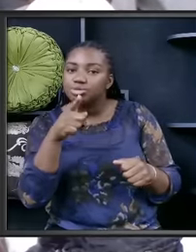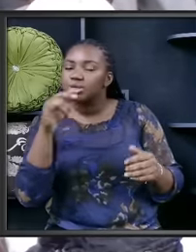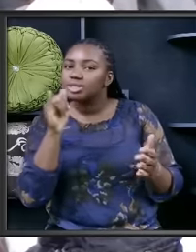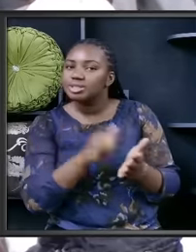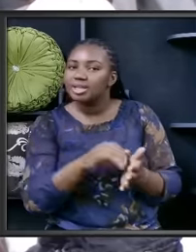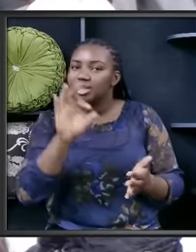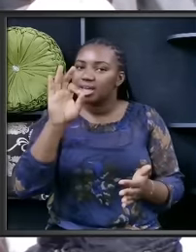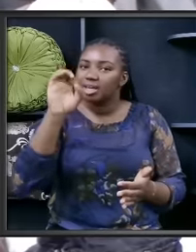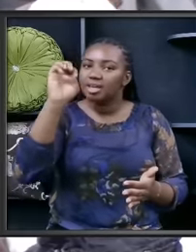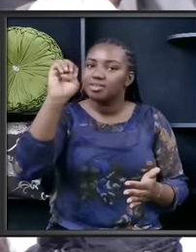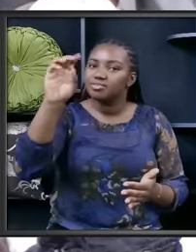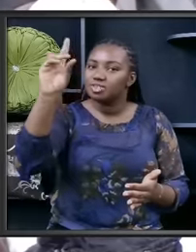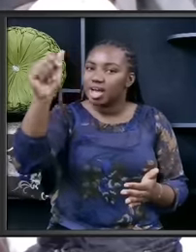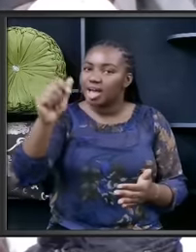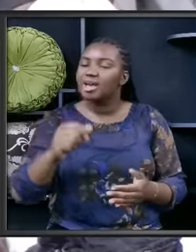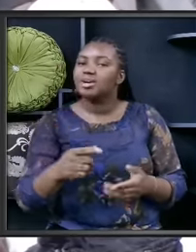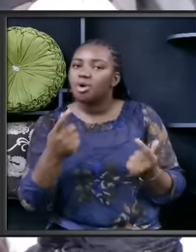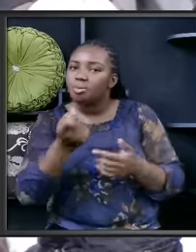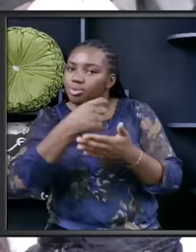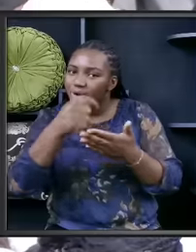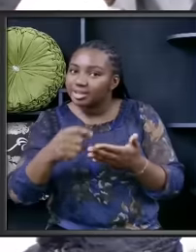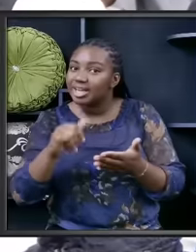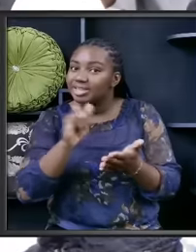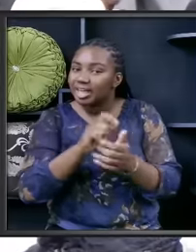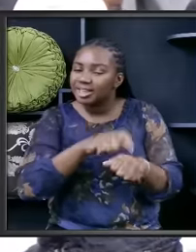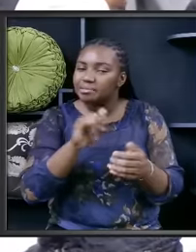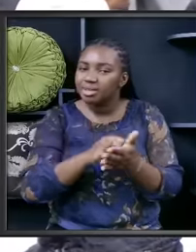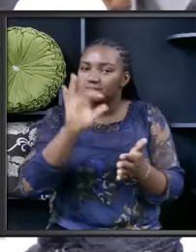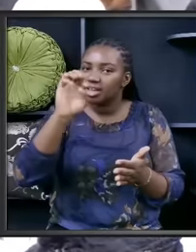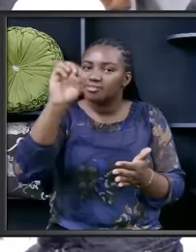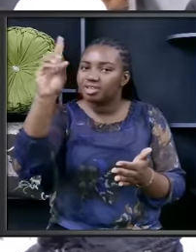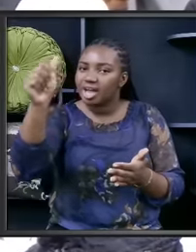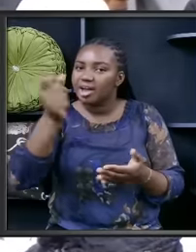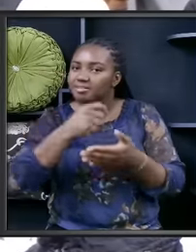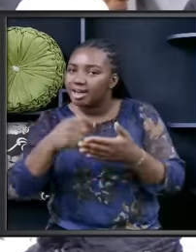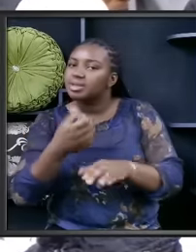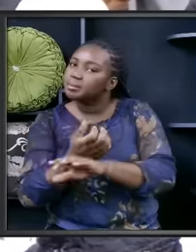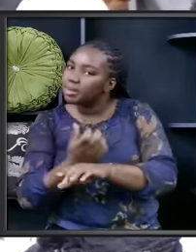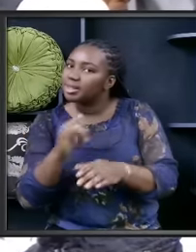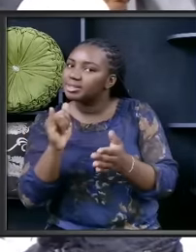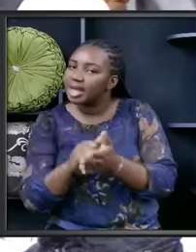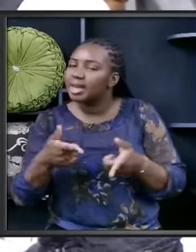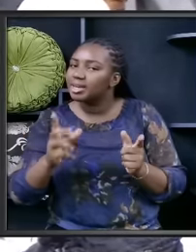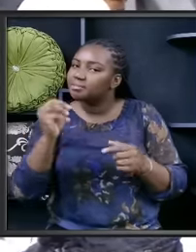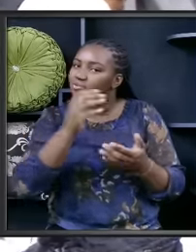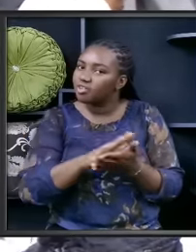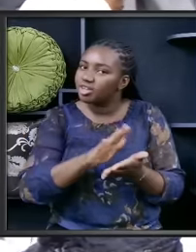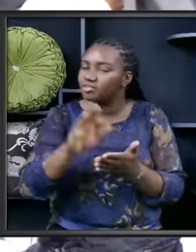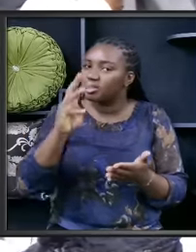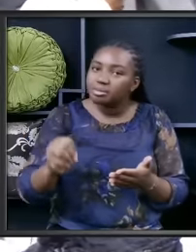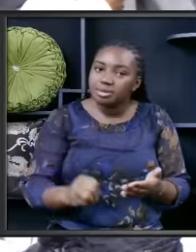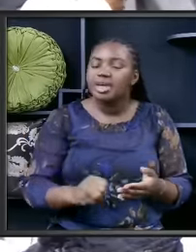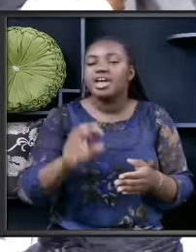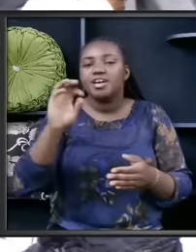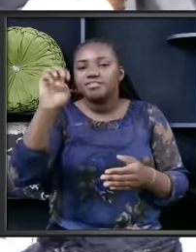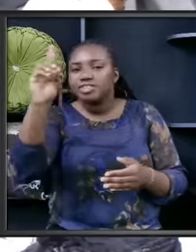say, Fida come. Fida come right. The time where they beg Fida, say make them forgive him. Fida come right. Say the only help where them fee